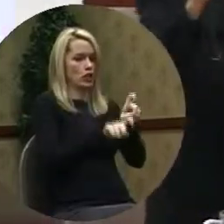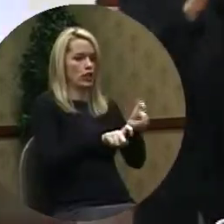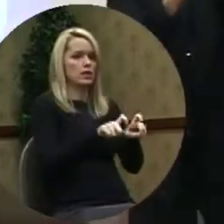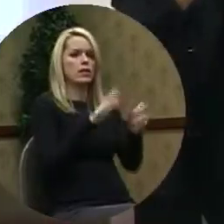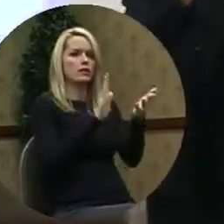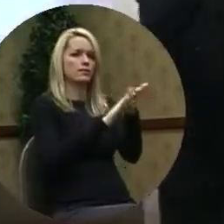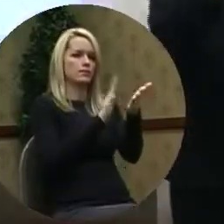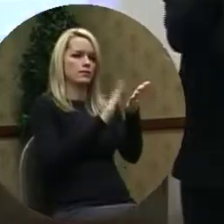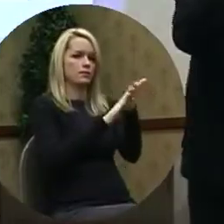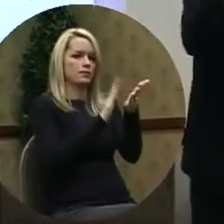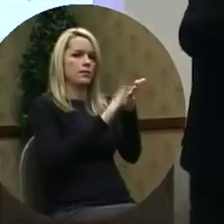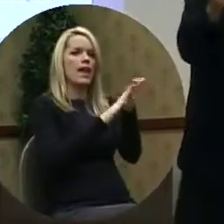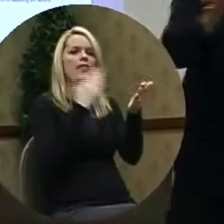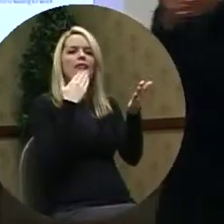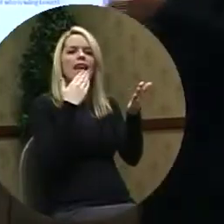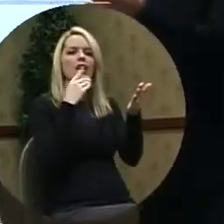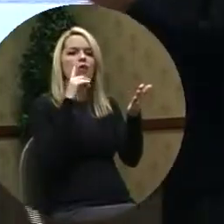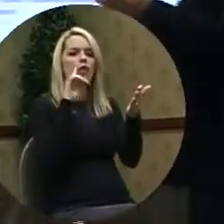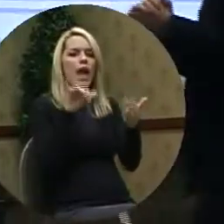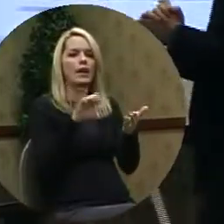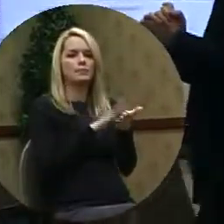another round of applause. Thank you very much, Jill.